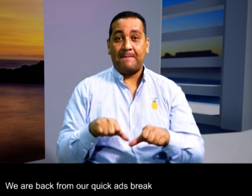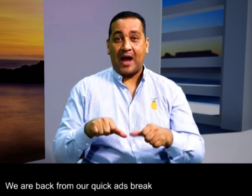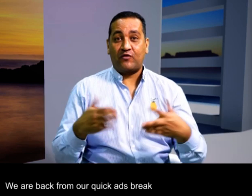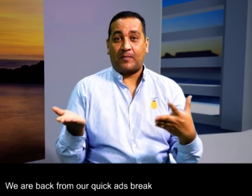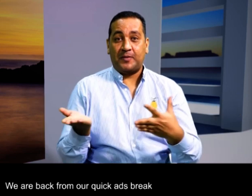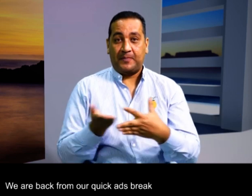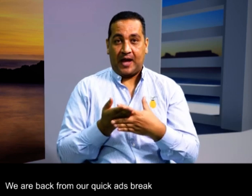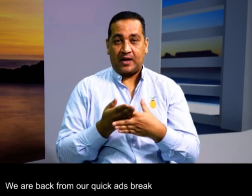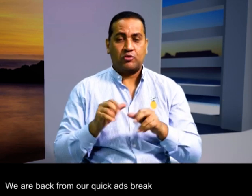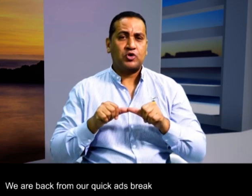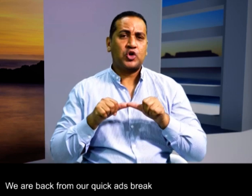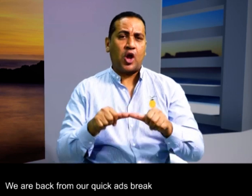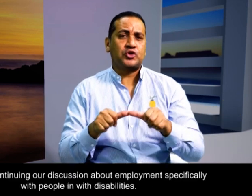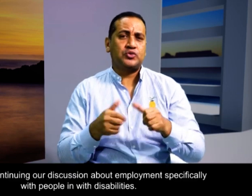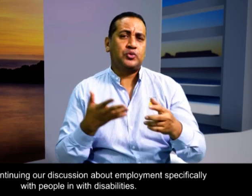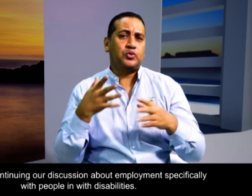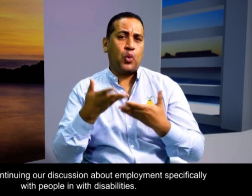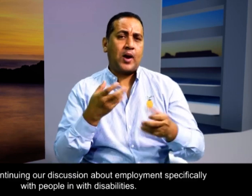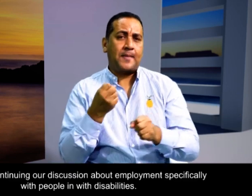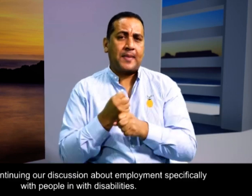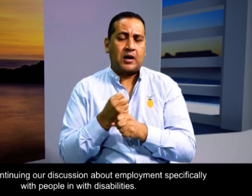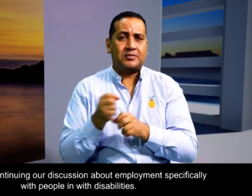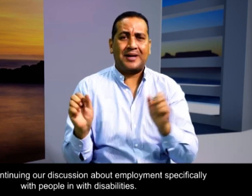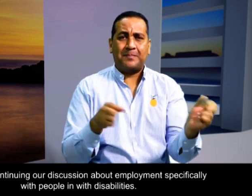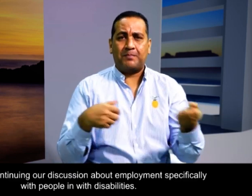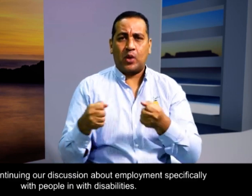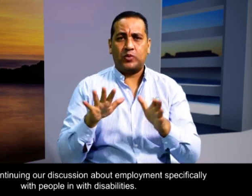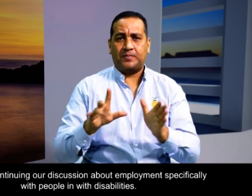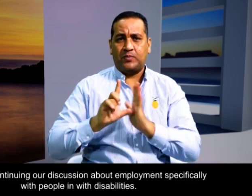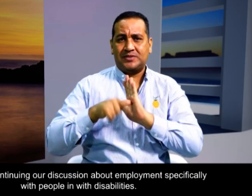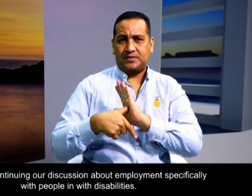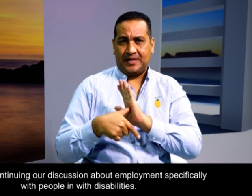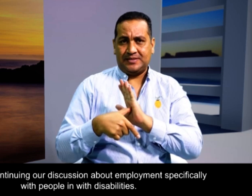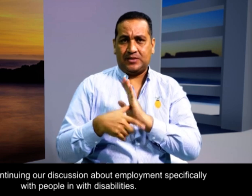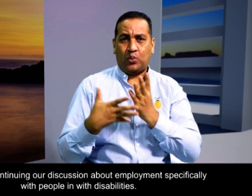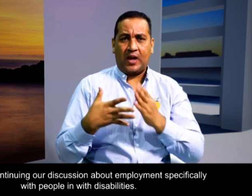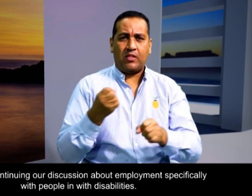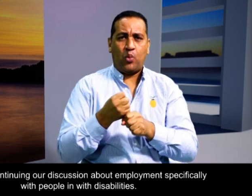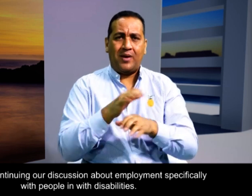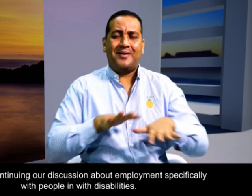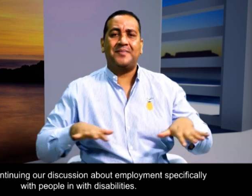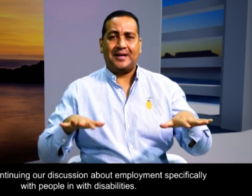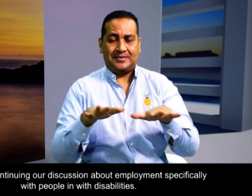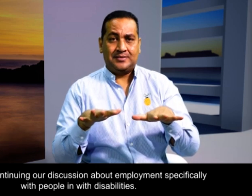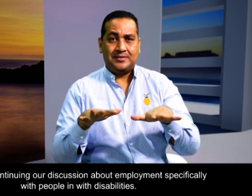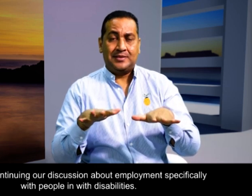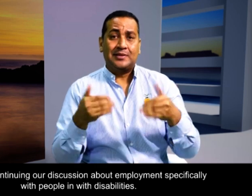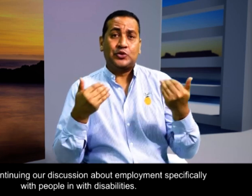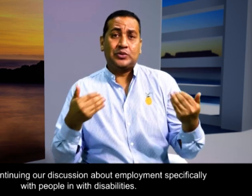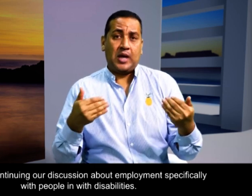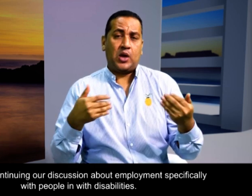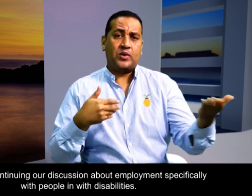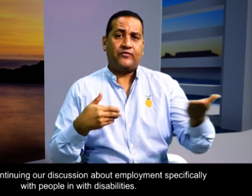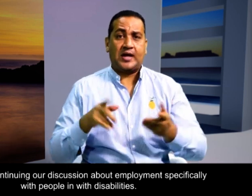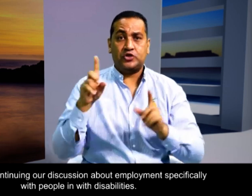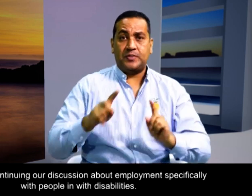We are back from our quick ad break and we're continuing our discussion about employment, specifically with people with